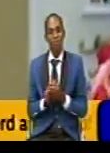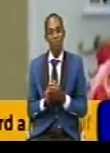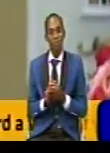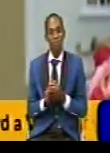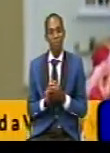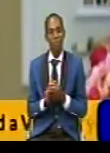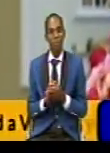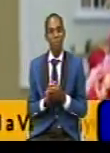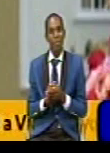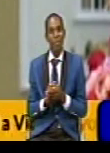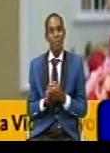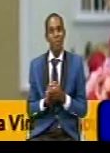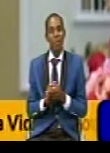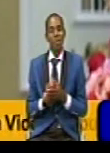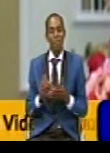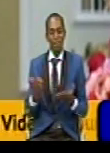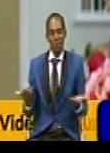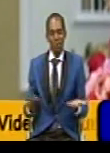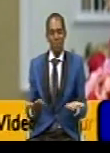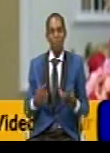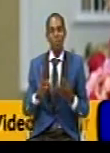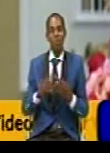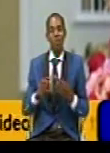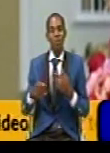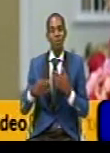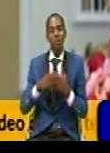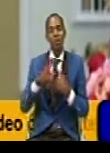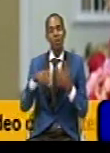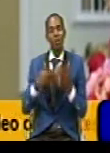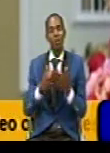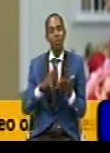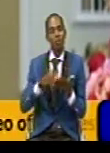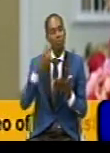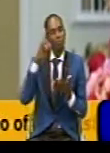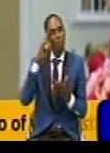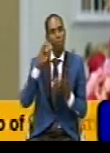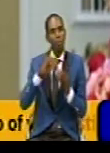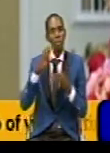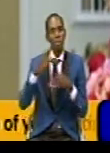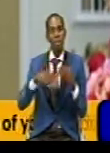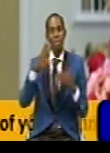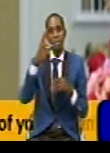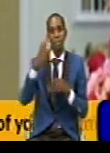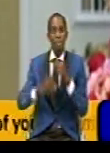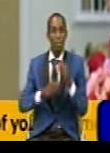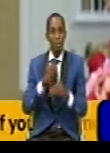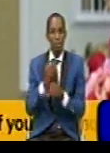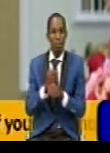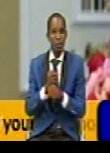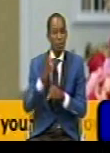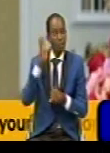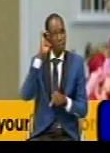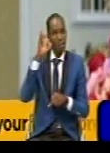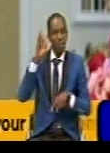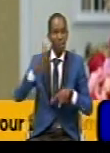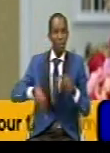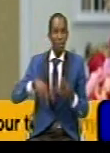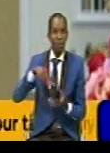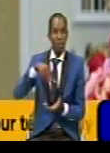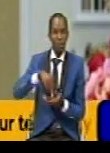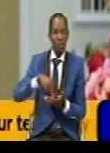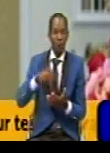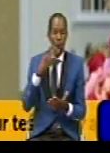Hallelujah. Praise the living God. Hallelujah. Right now, I just came here to return the glory. For the past